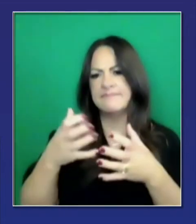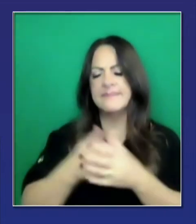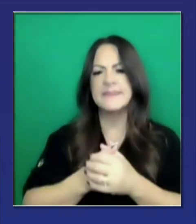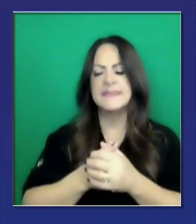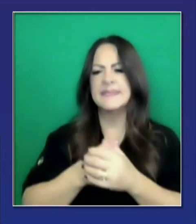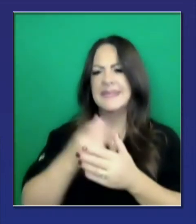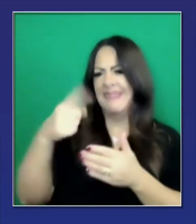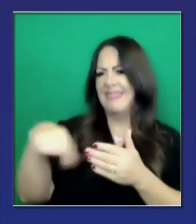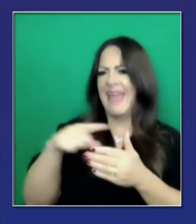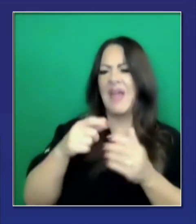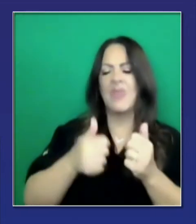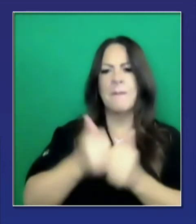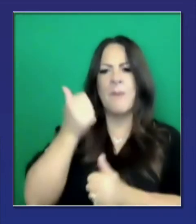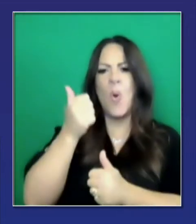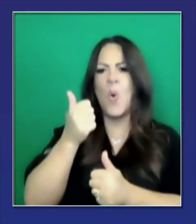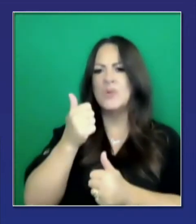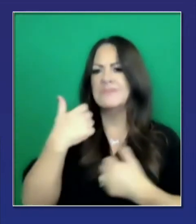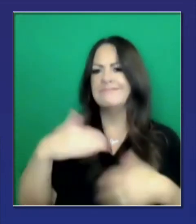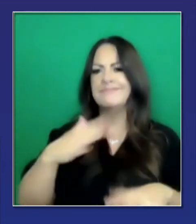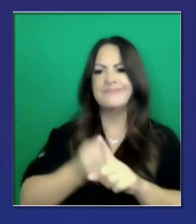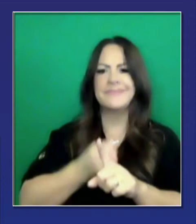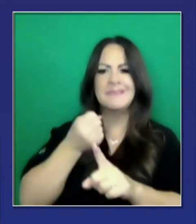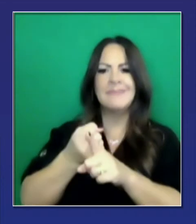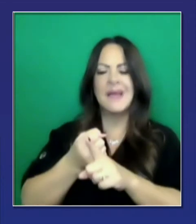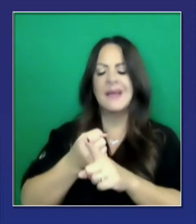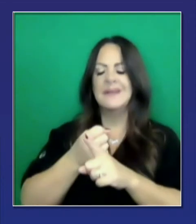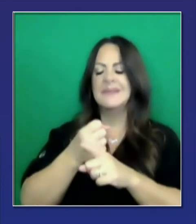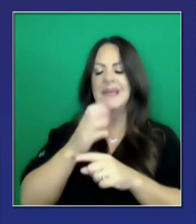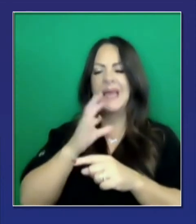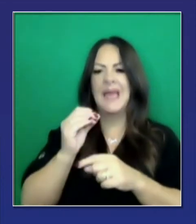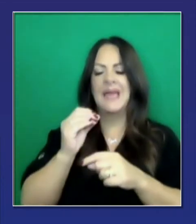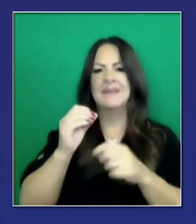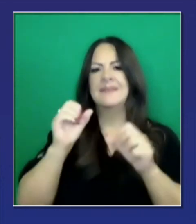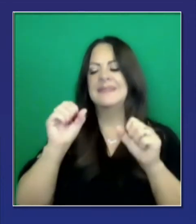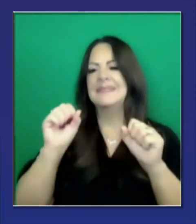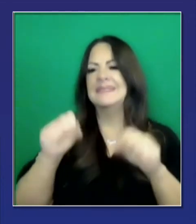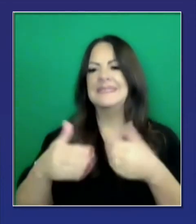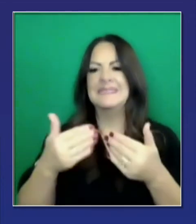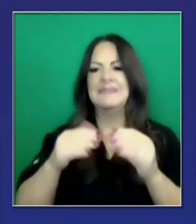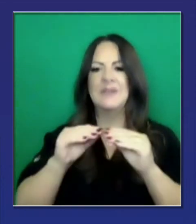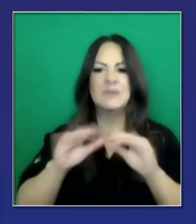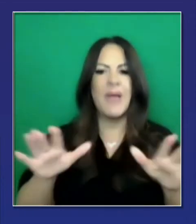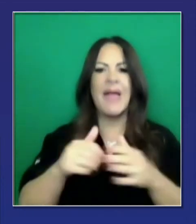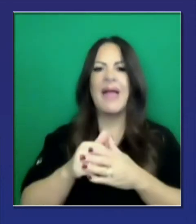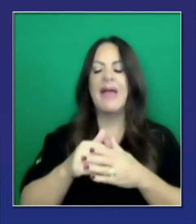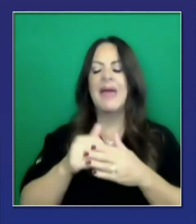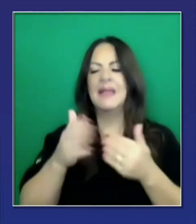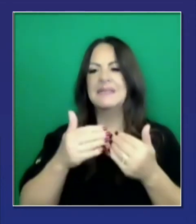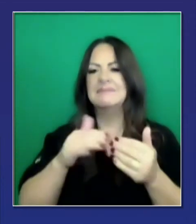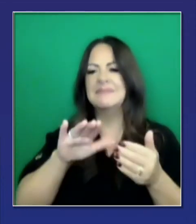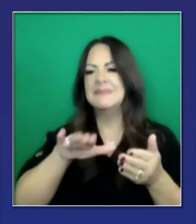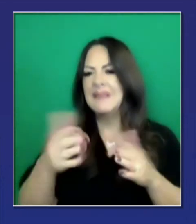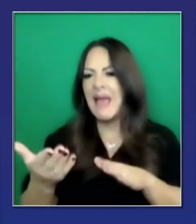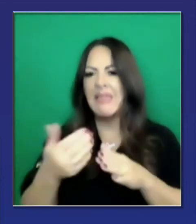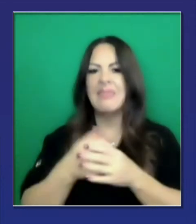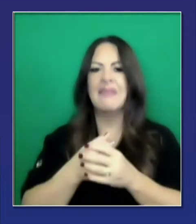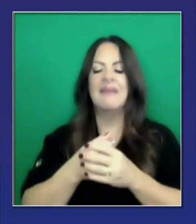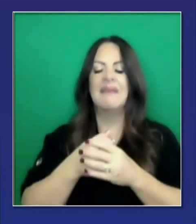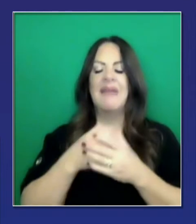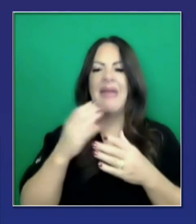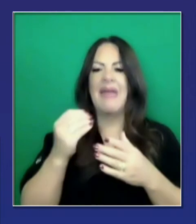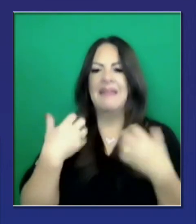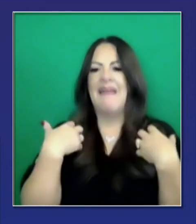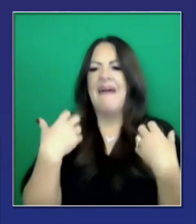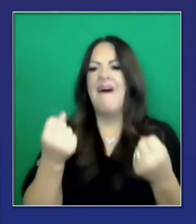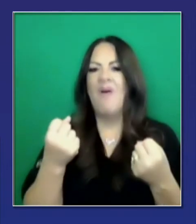huge price in terms of impact, in terms of spread, in terms of mortality and associated health